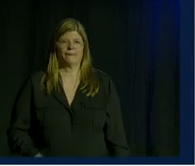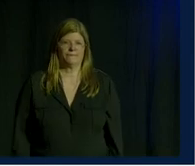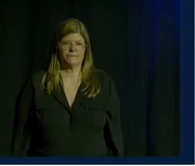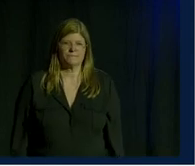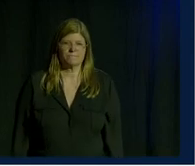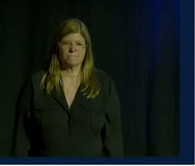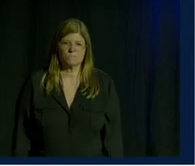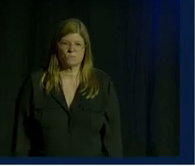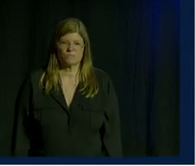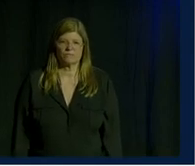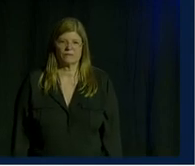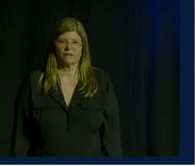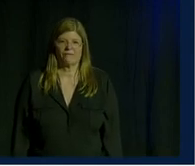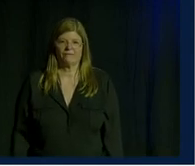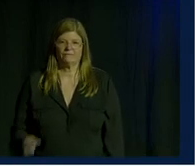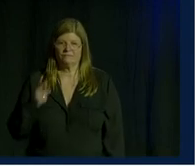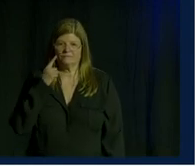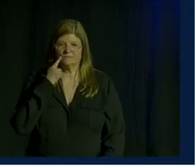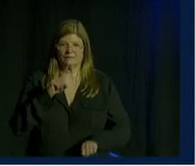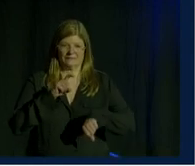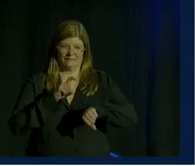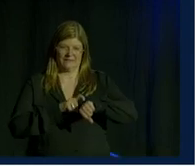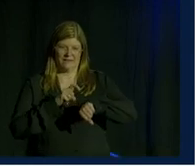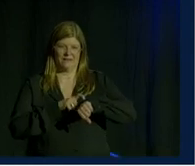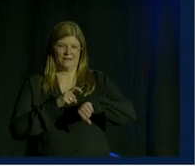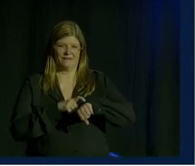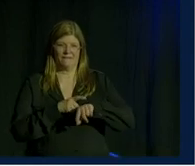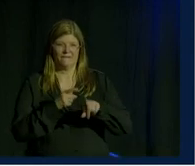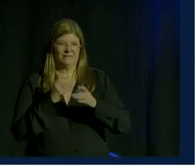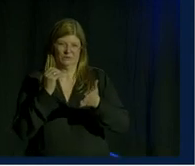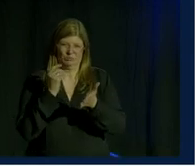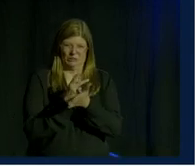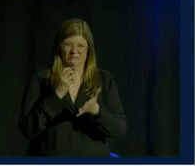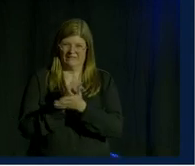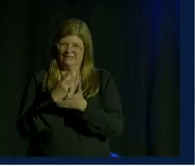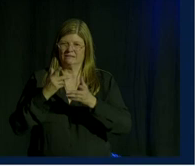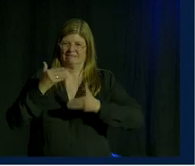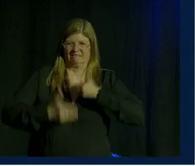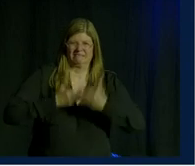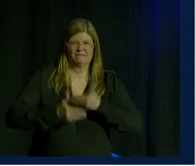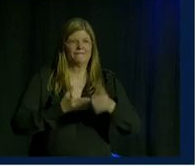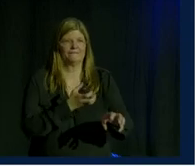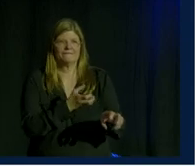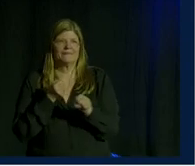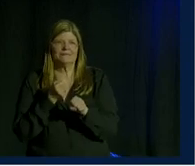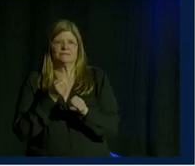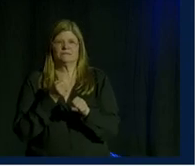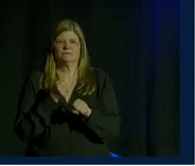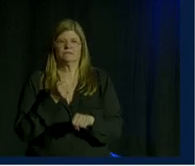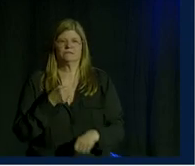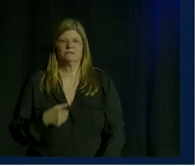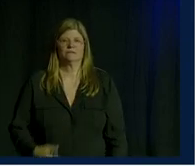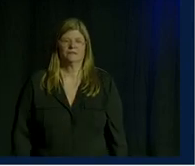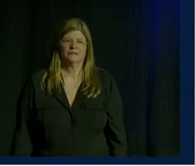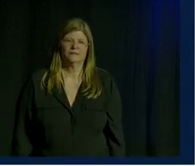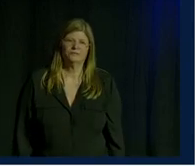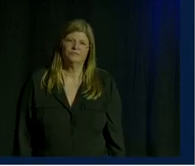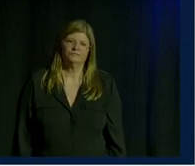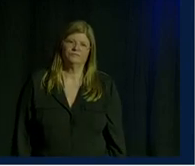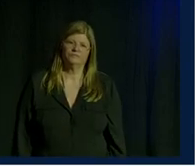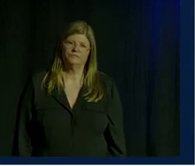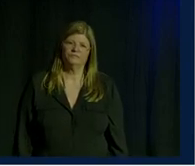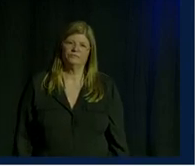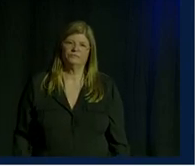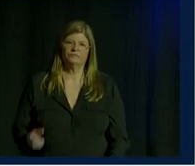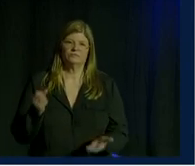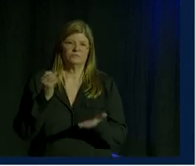permit issuance. Thanks to DCRA's Director Ernest Schrapa's vision and Future Ready initiative, we have already been able to improve